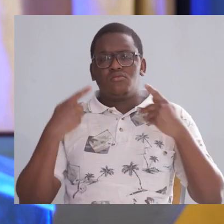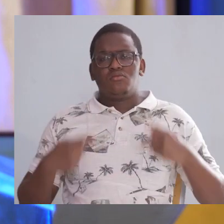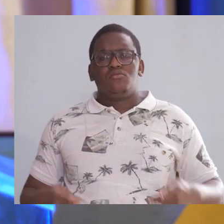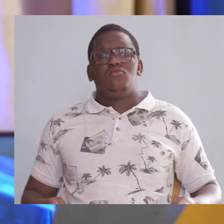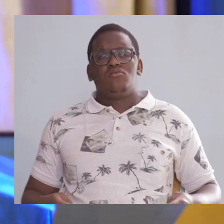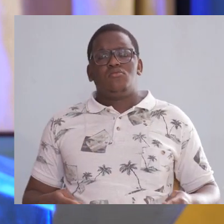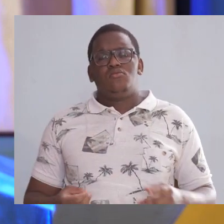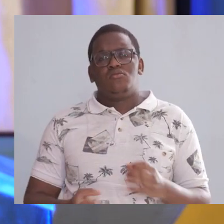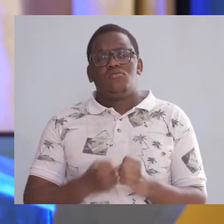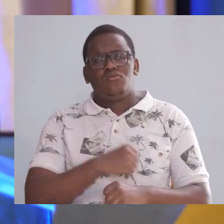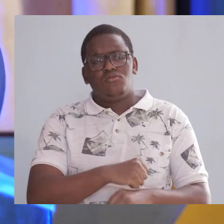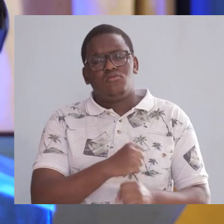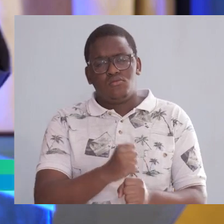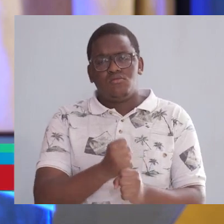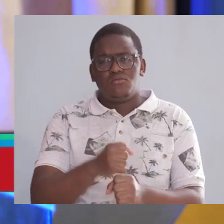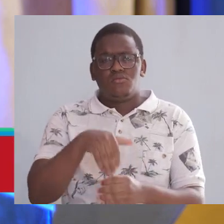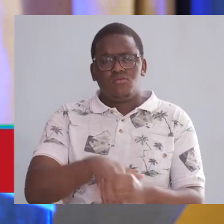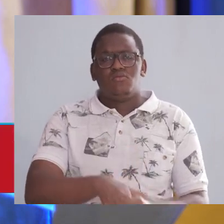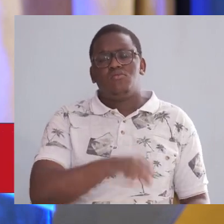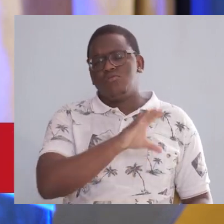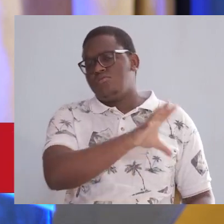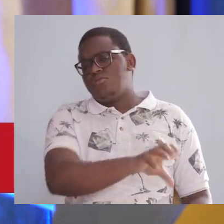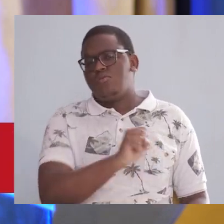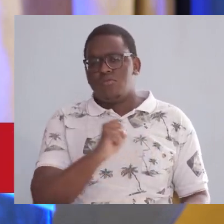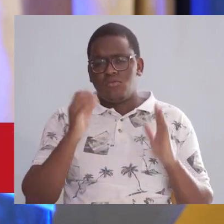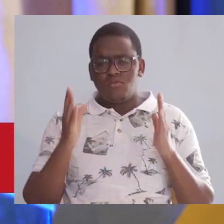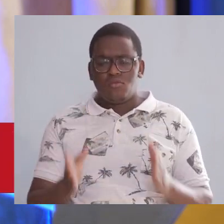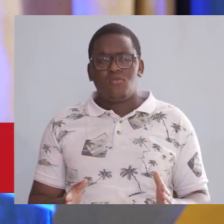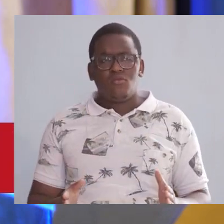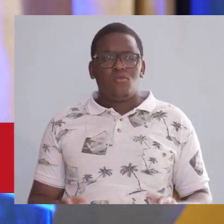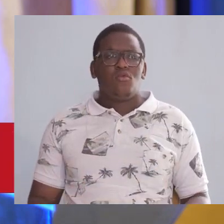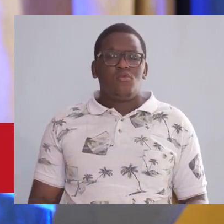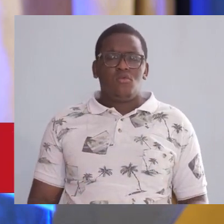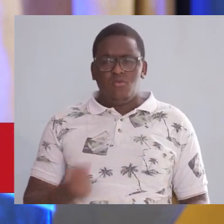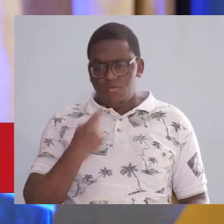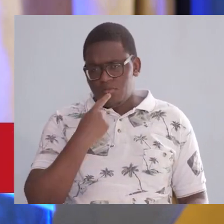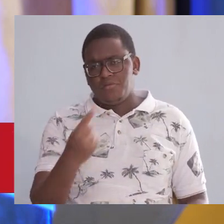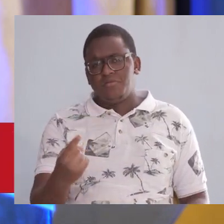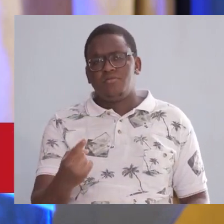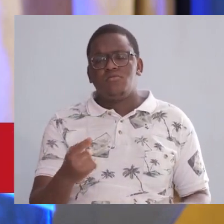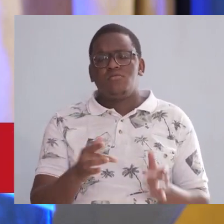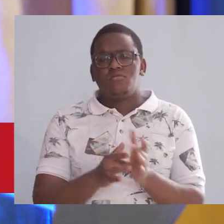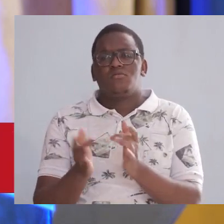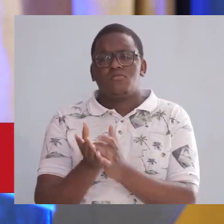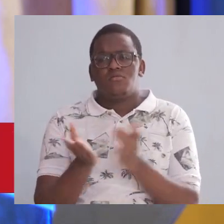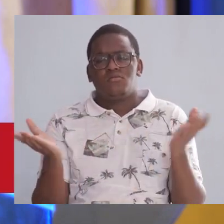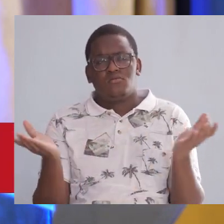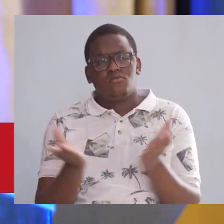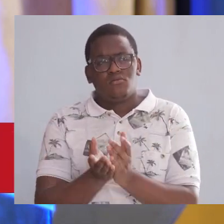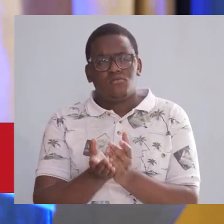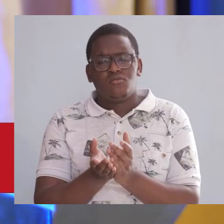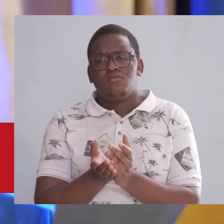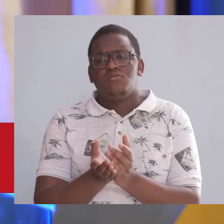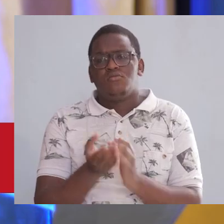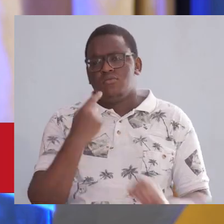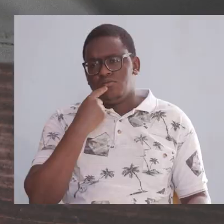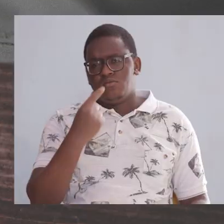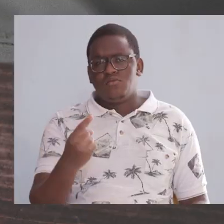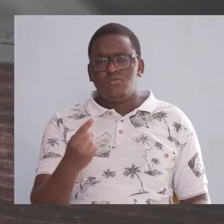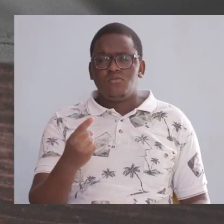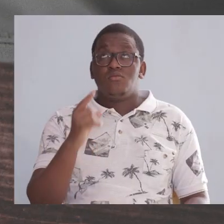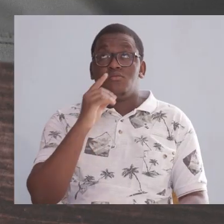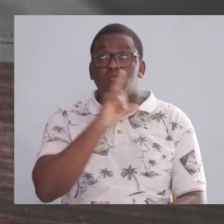So, what is the advice of the Bible to he who has been stealing? The counsel of the Lord to the person who stole is